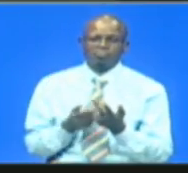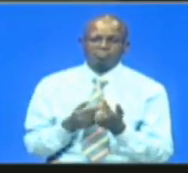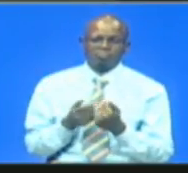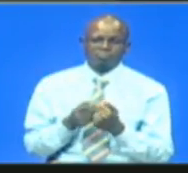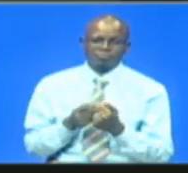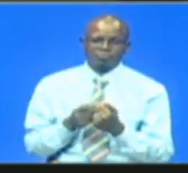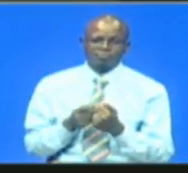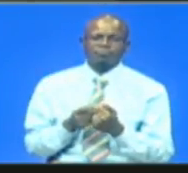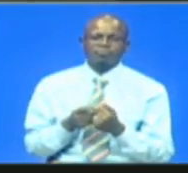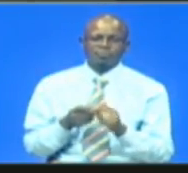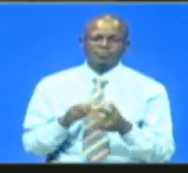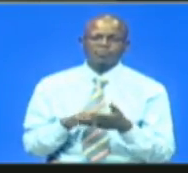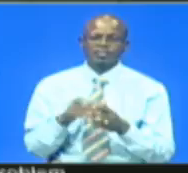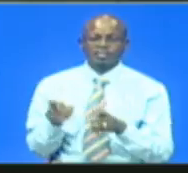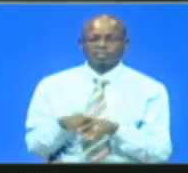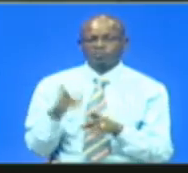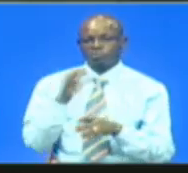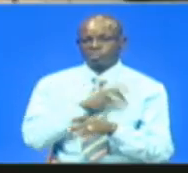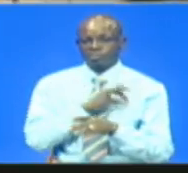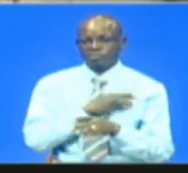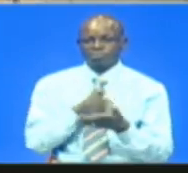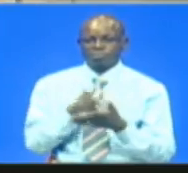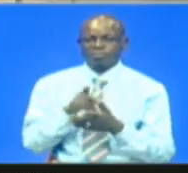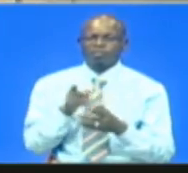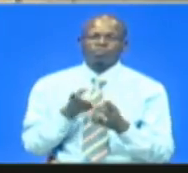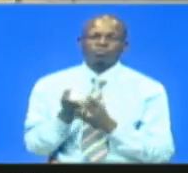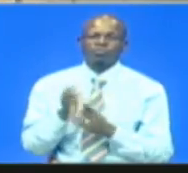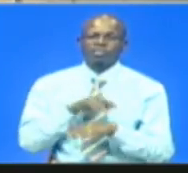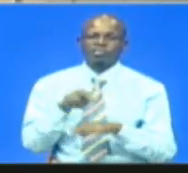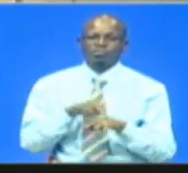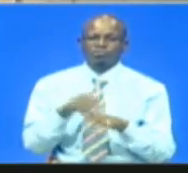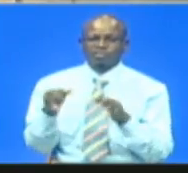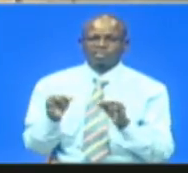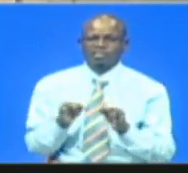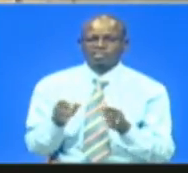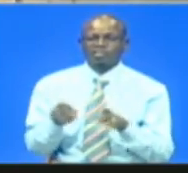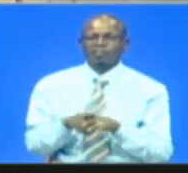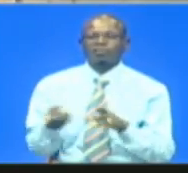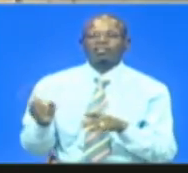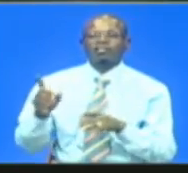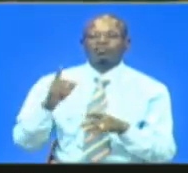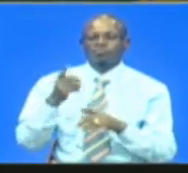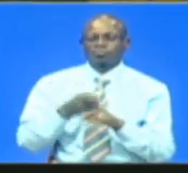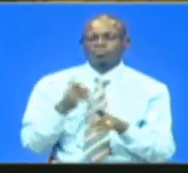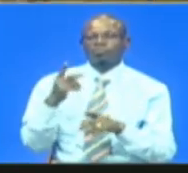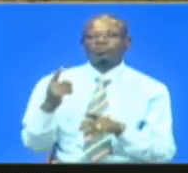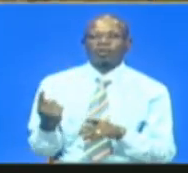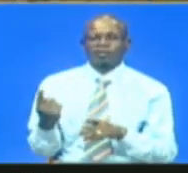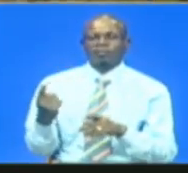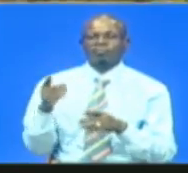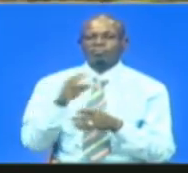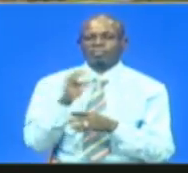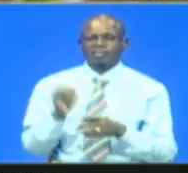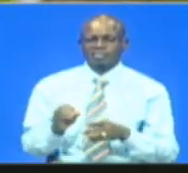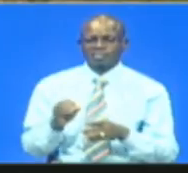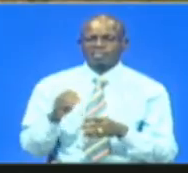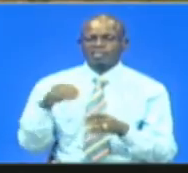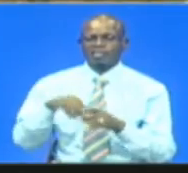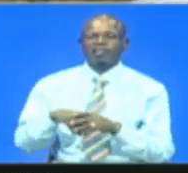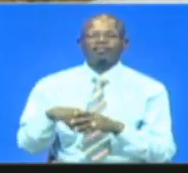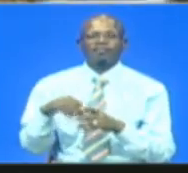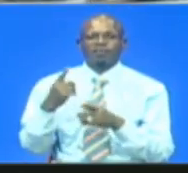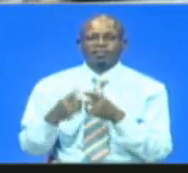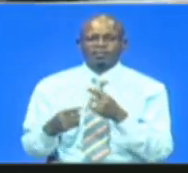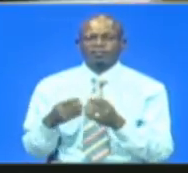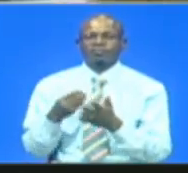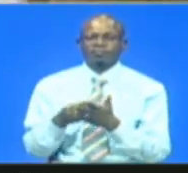and pension demands by the National Treasury. This marks an increase from the 21% reported in the preceding financial year and signals the